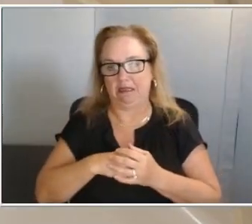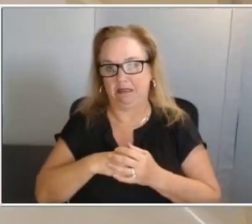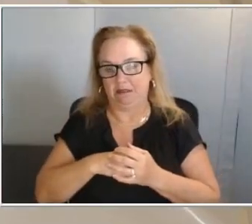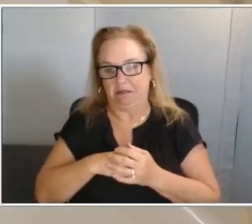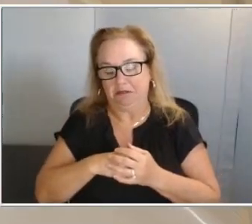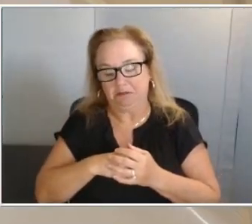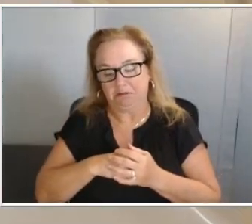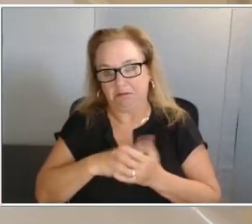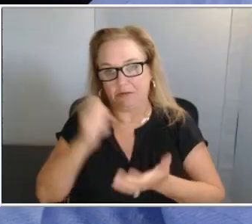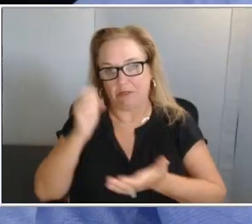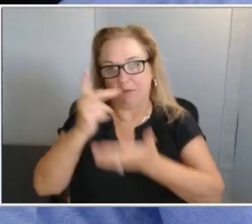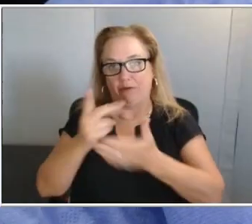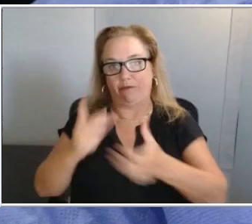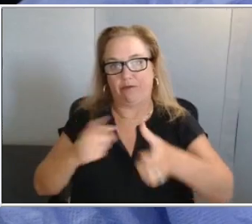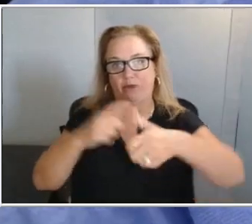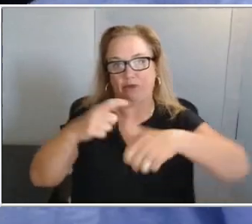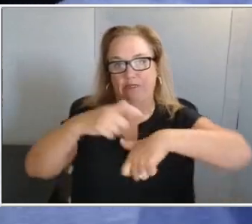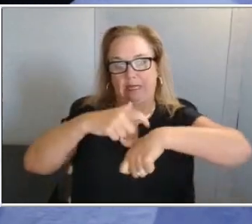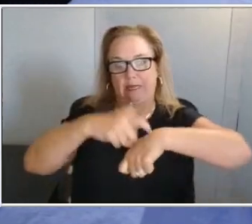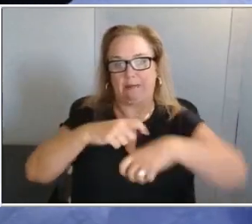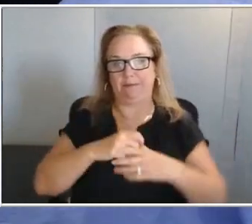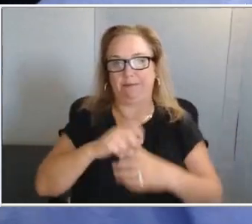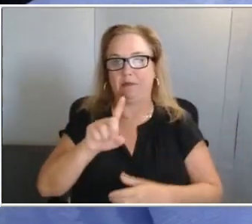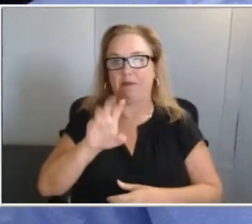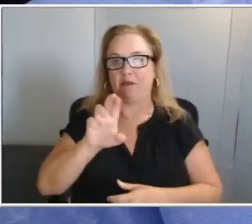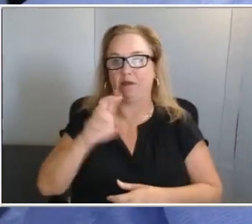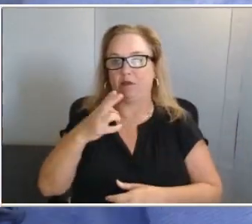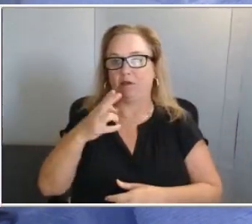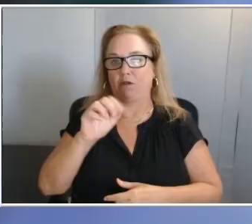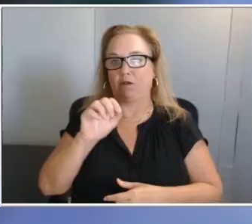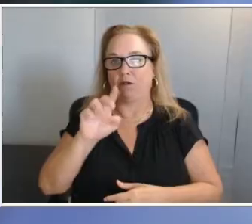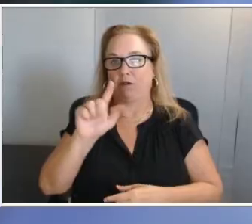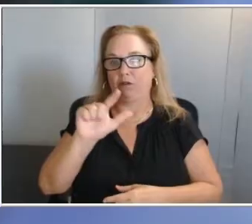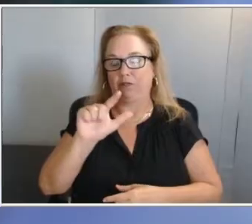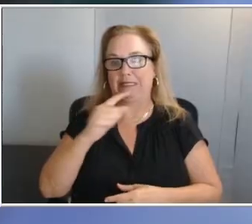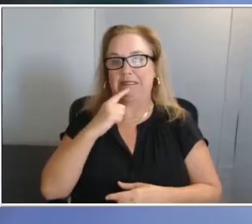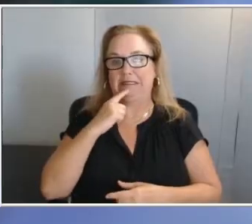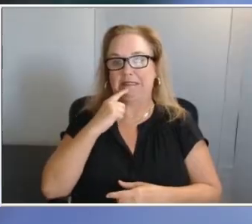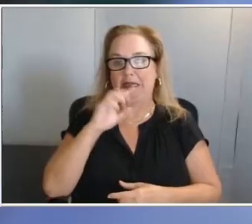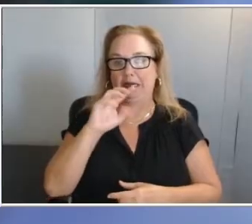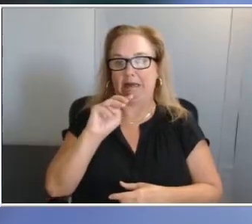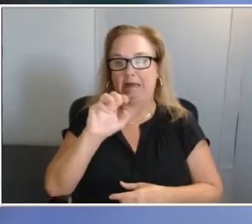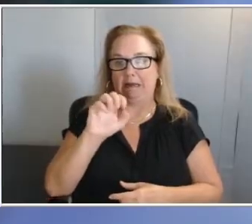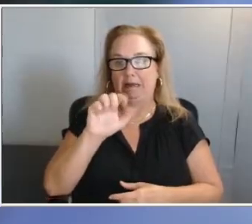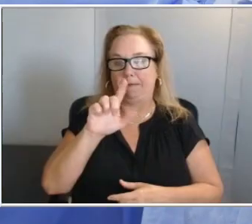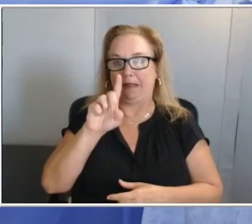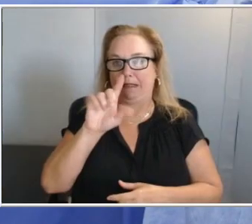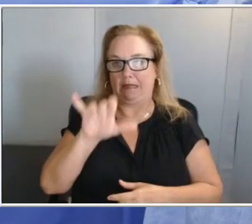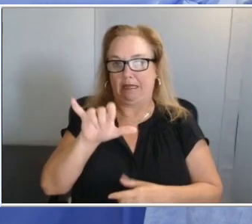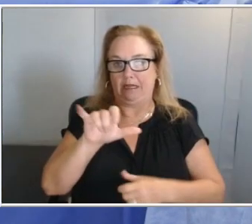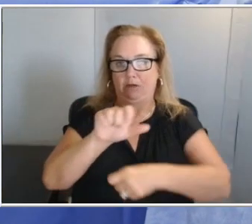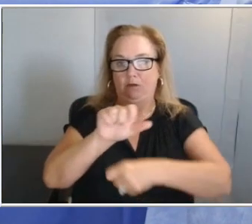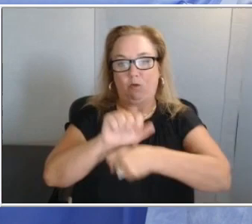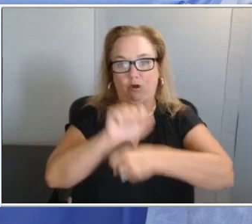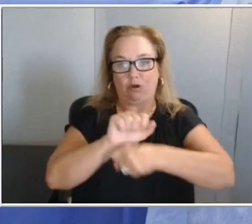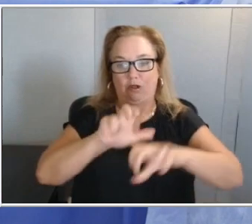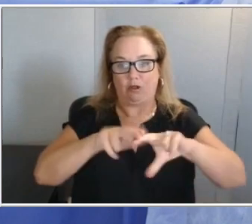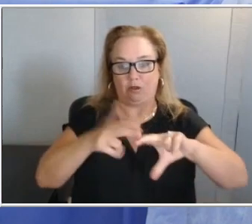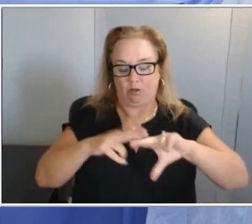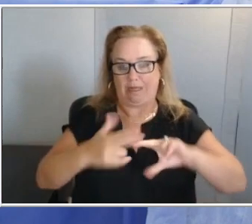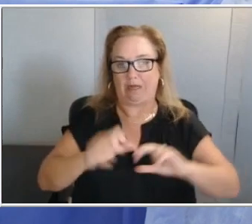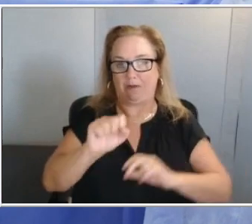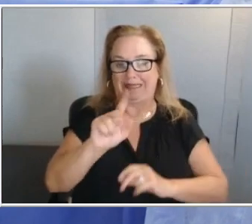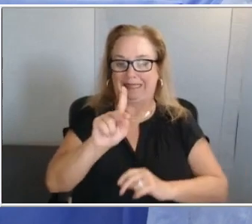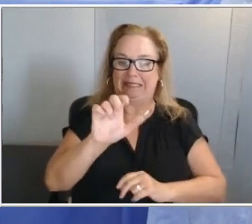was approved the first time. Dr. Holding says patients like Melody, who put in the work to lose all that weight, want the skin